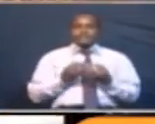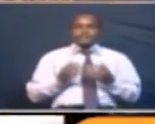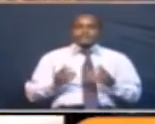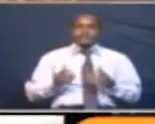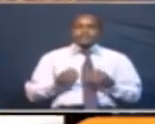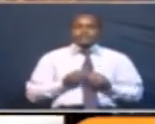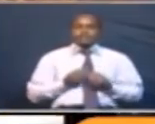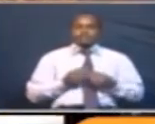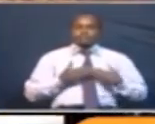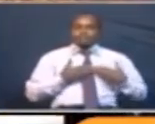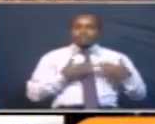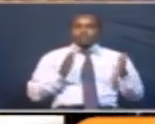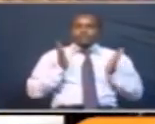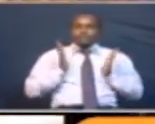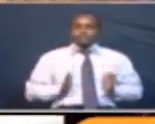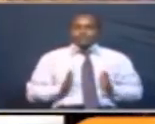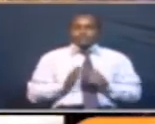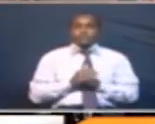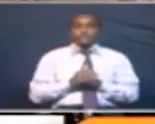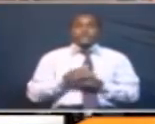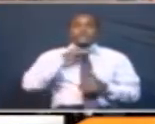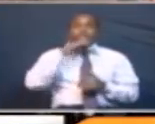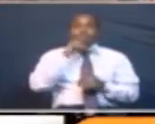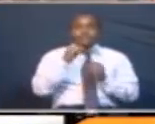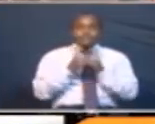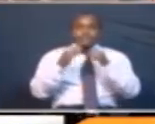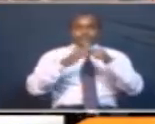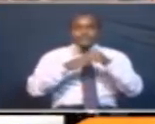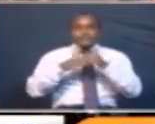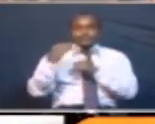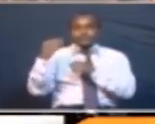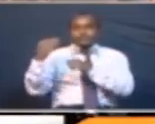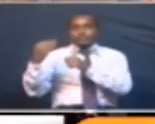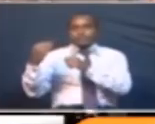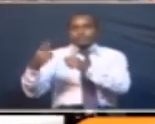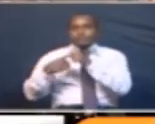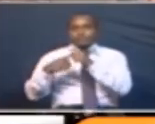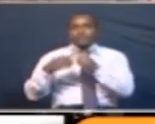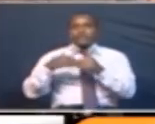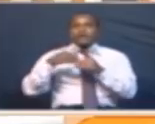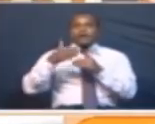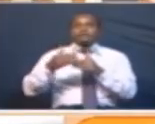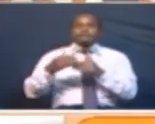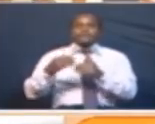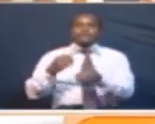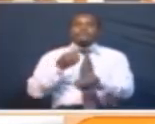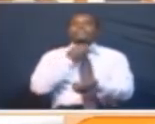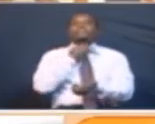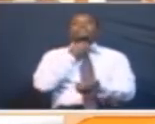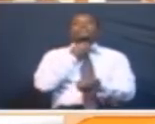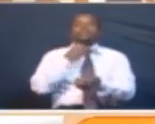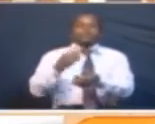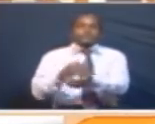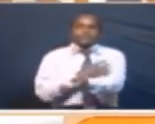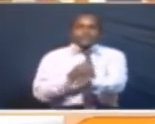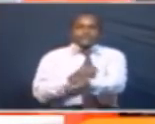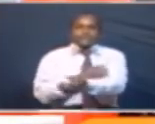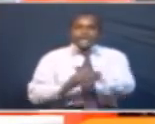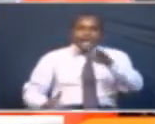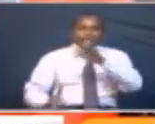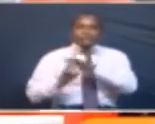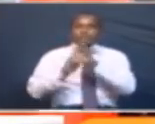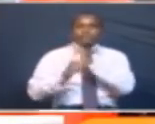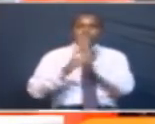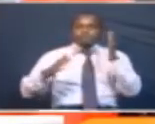leader. The senator passed away on the 19th of June after a battle with throat cancer, and he shot to the limelight during his stint as